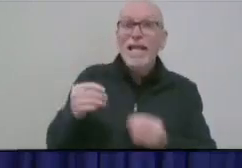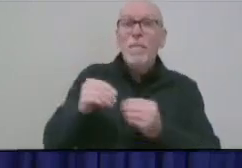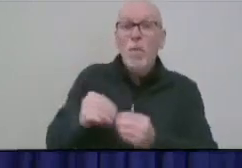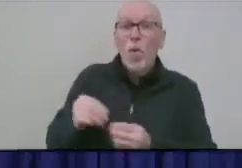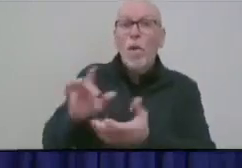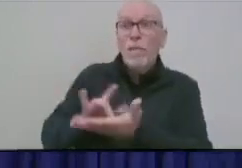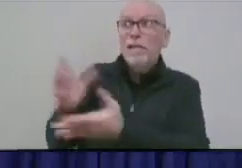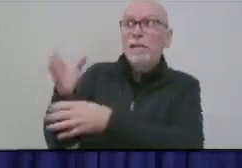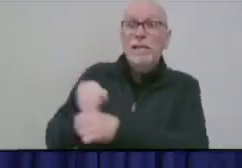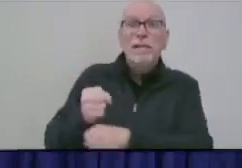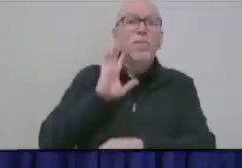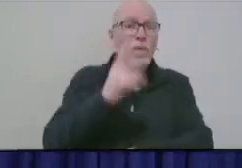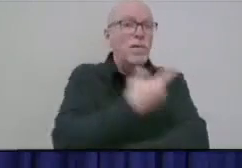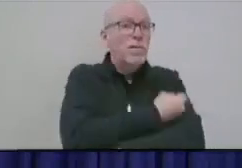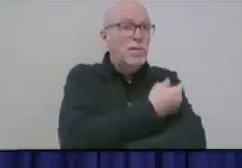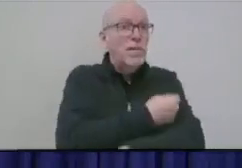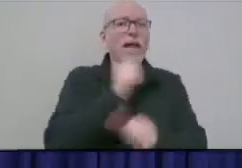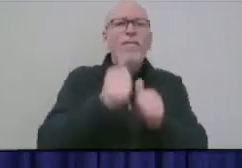and we'll get everybody back. We're at